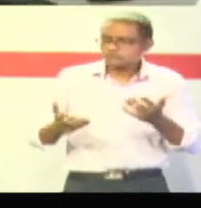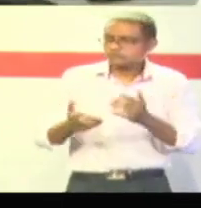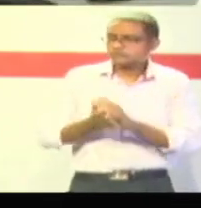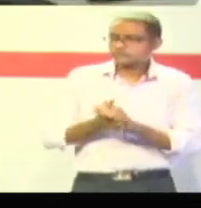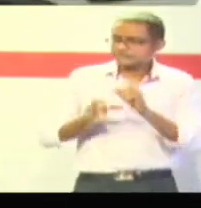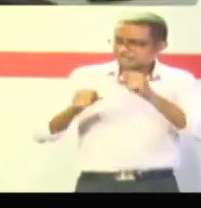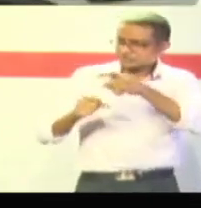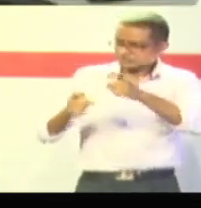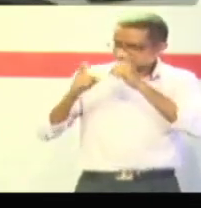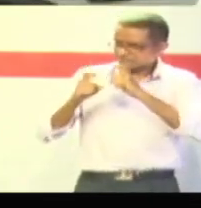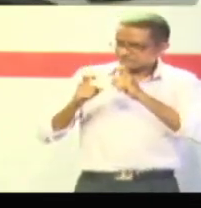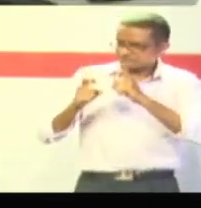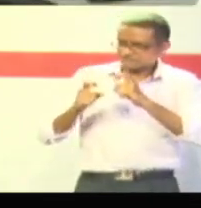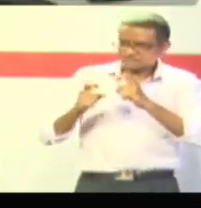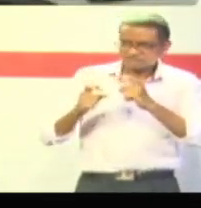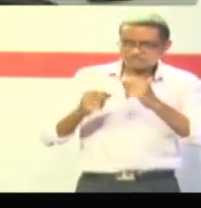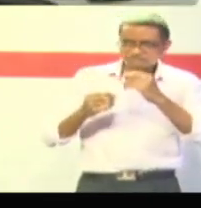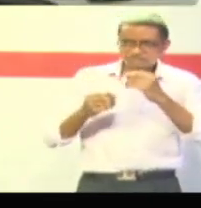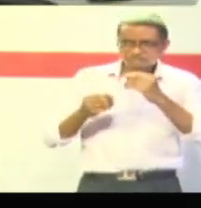that, please.